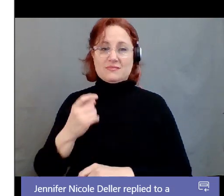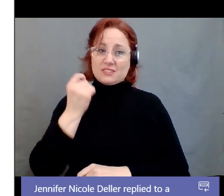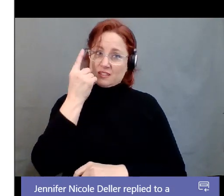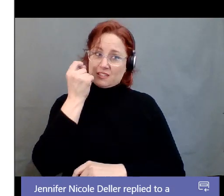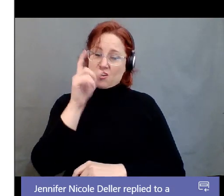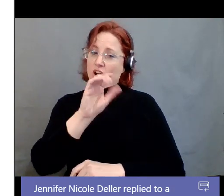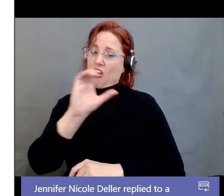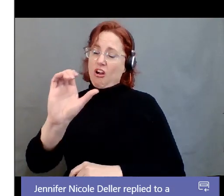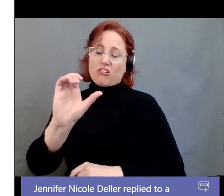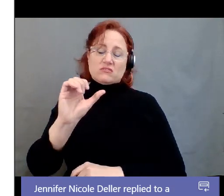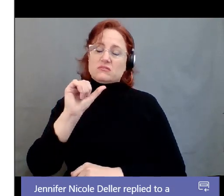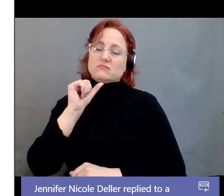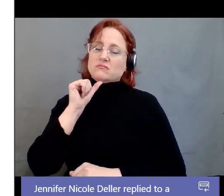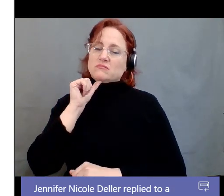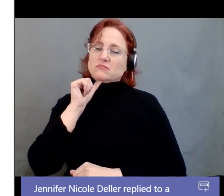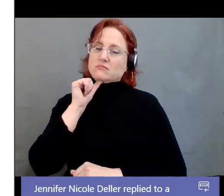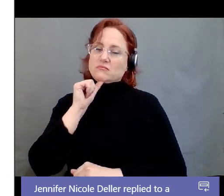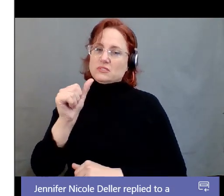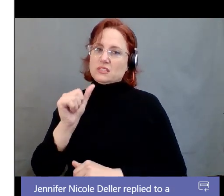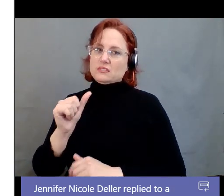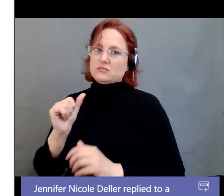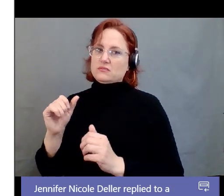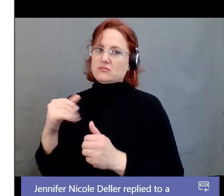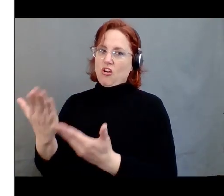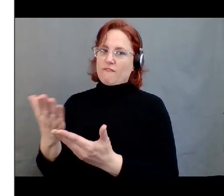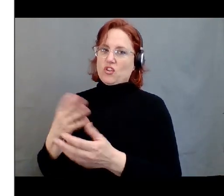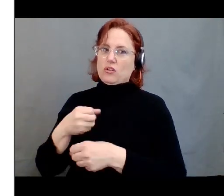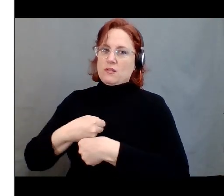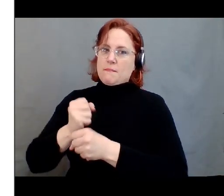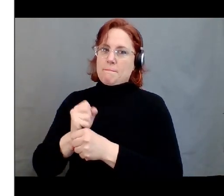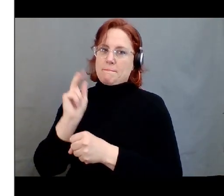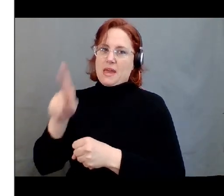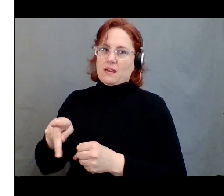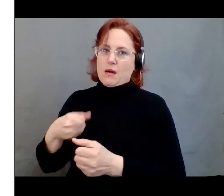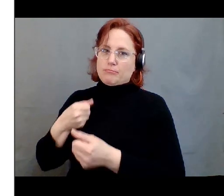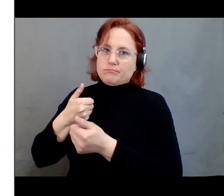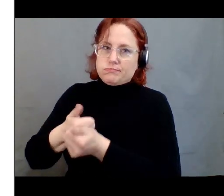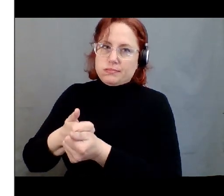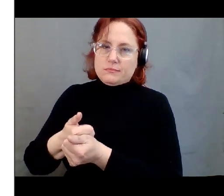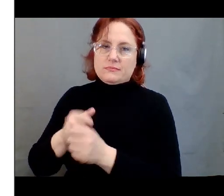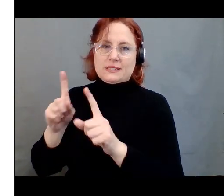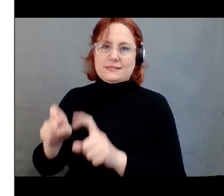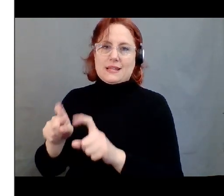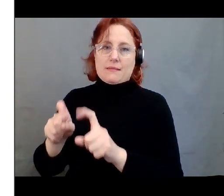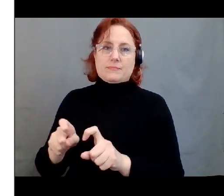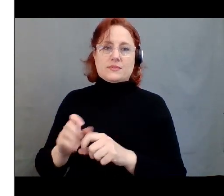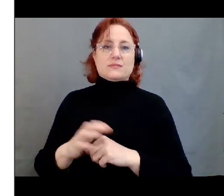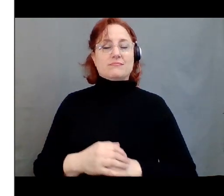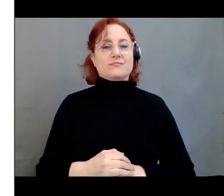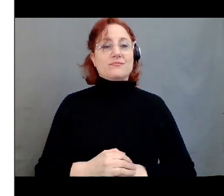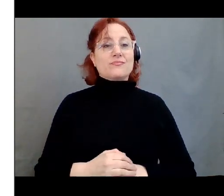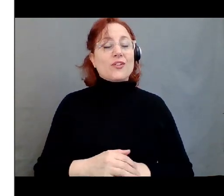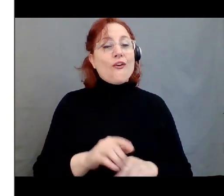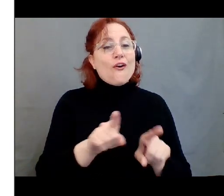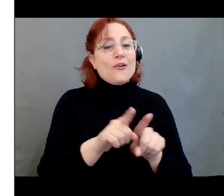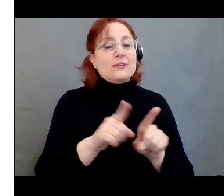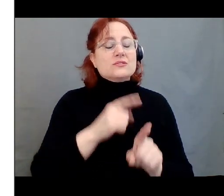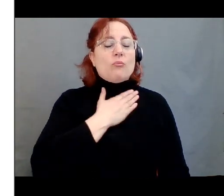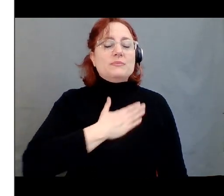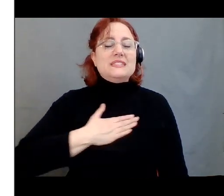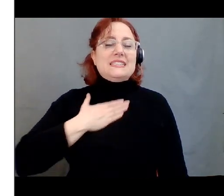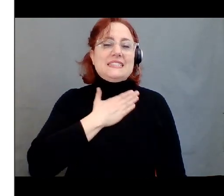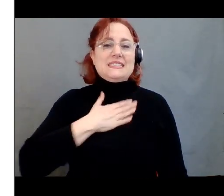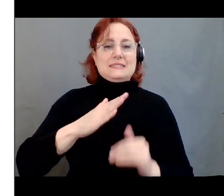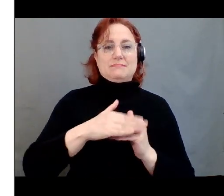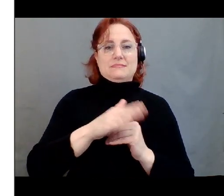exams. Finally, we ask you to remember to upload an exam or make a paper copy of each exam available to ARC at